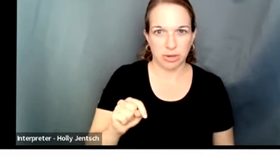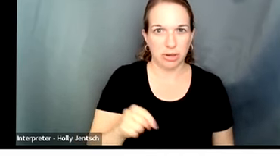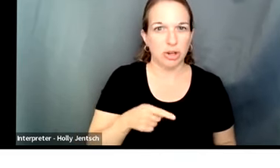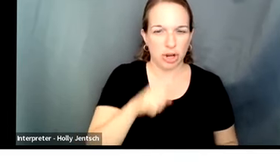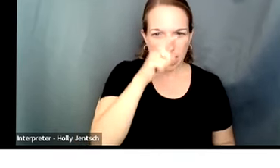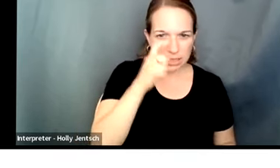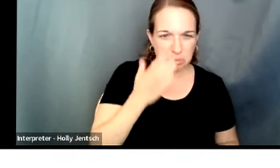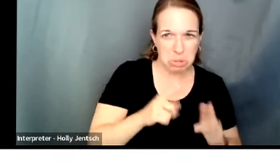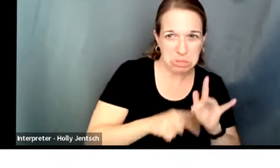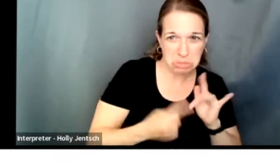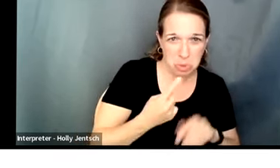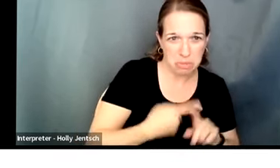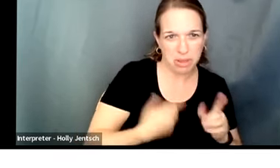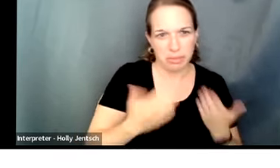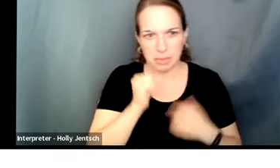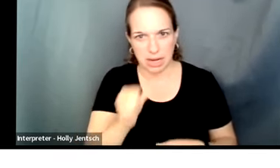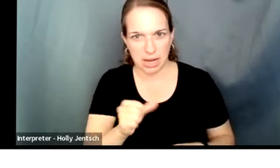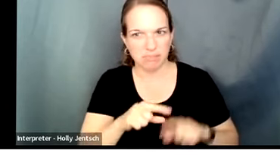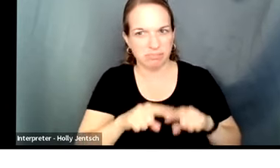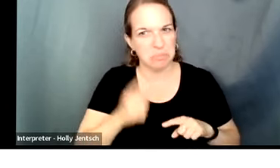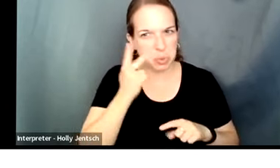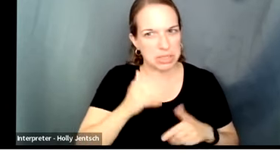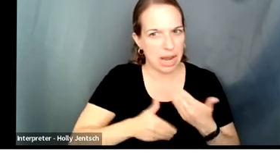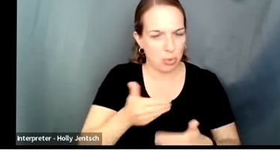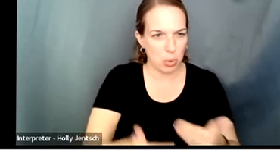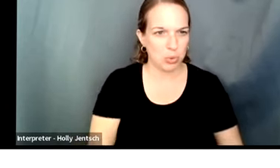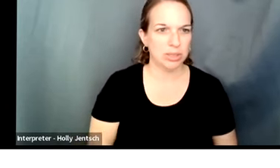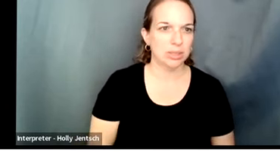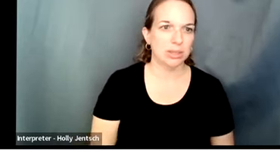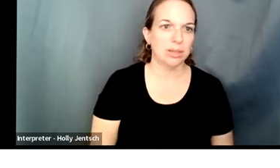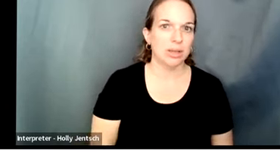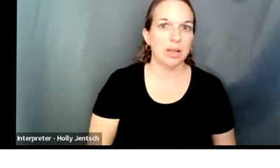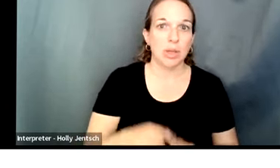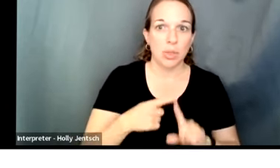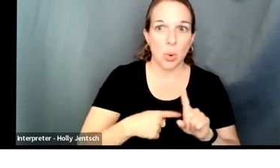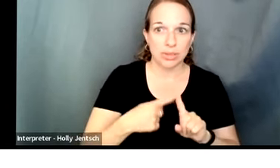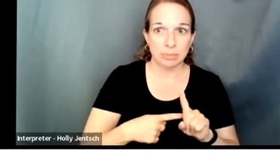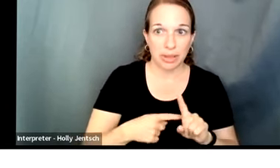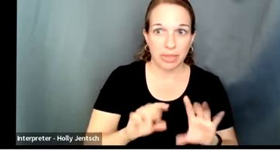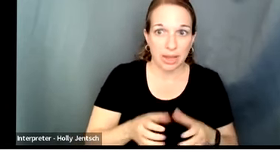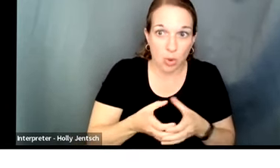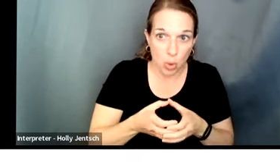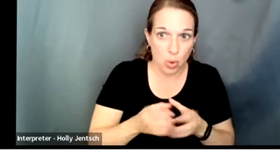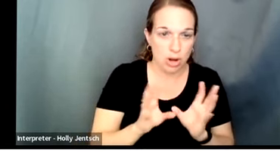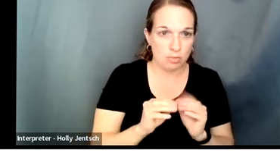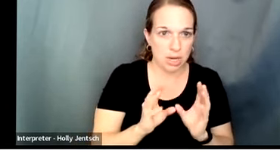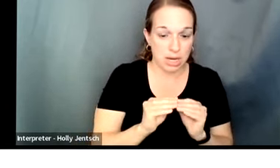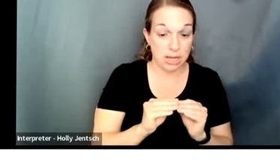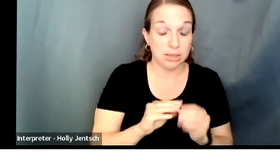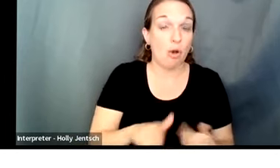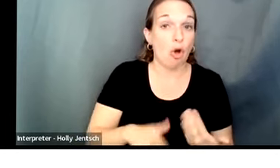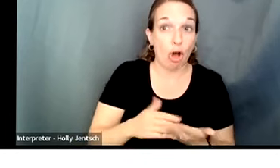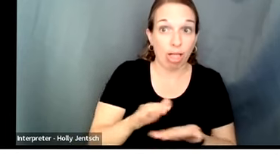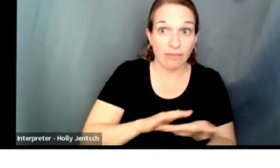summer or we may not. It depends on how things are moving along. But those monthly cohort meetings are where all the colleges that are selected